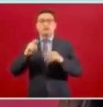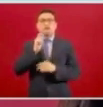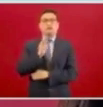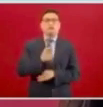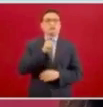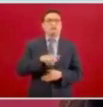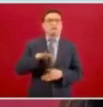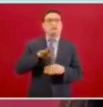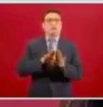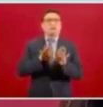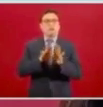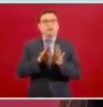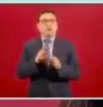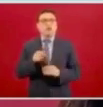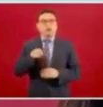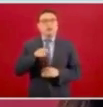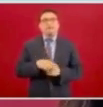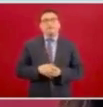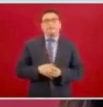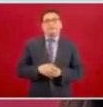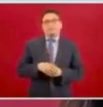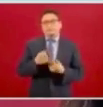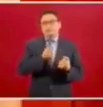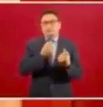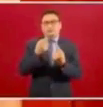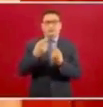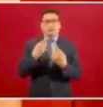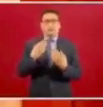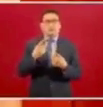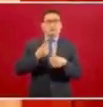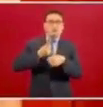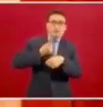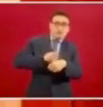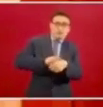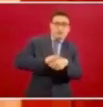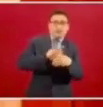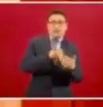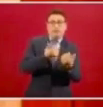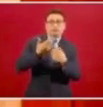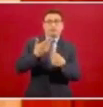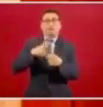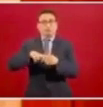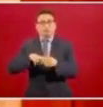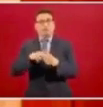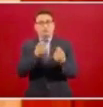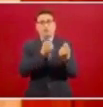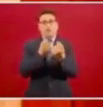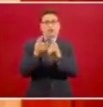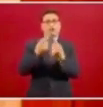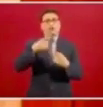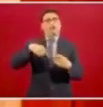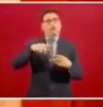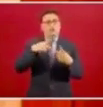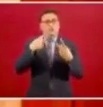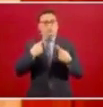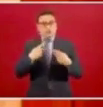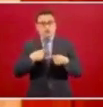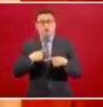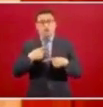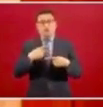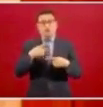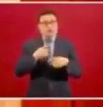At this slide, we can look at the distribution of inpatients versus outpatient,